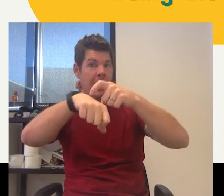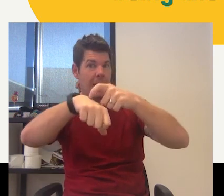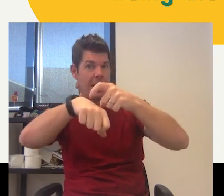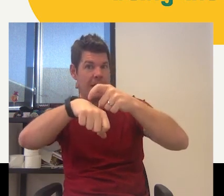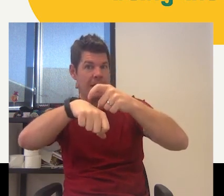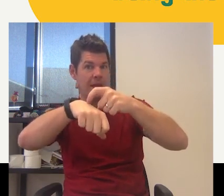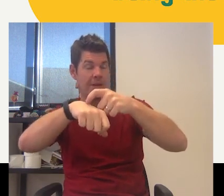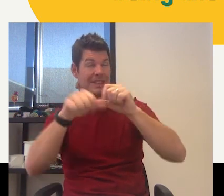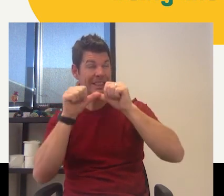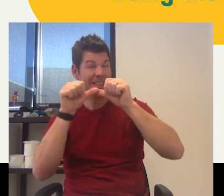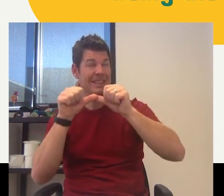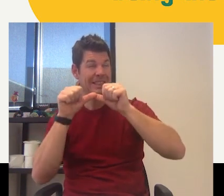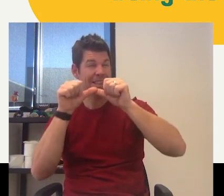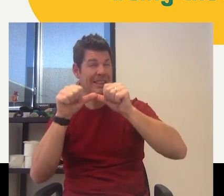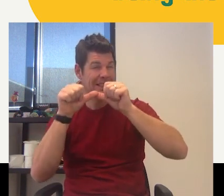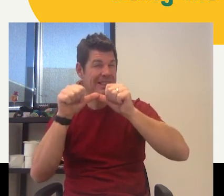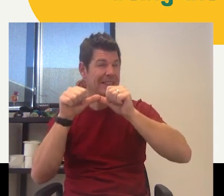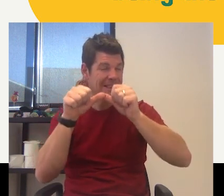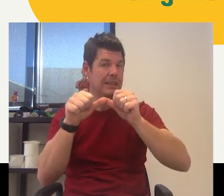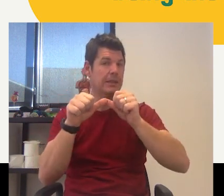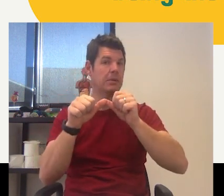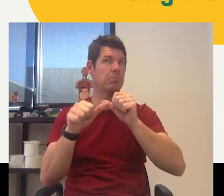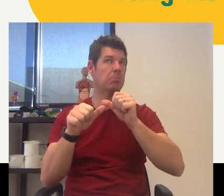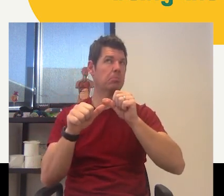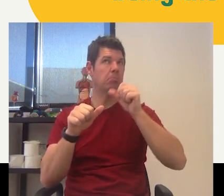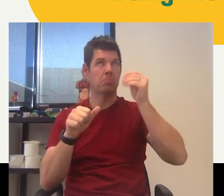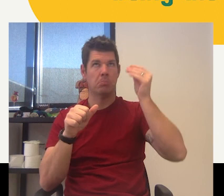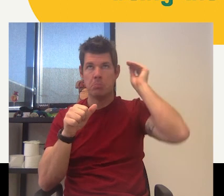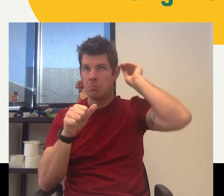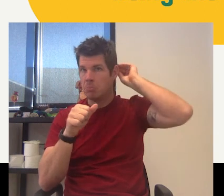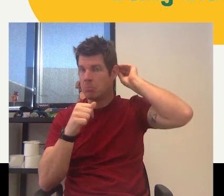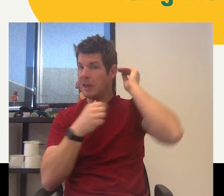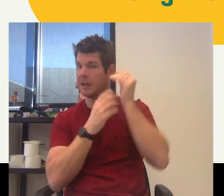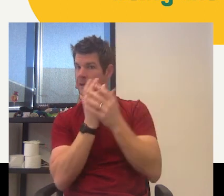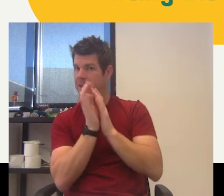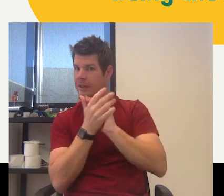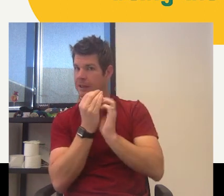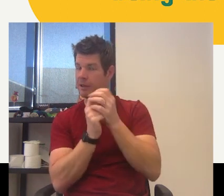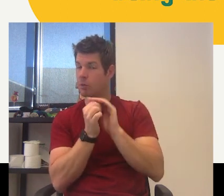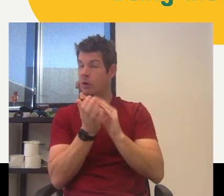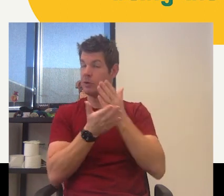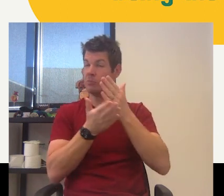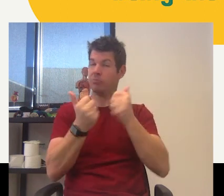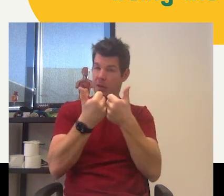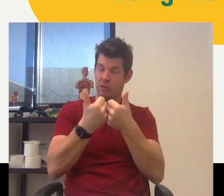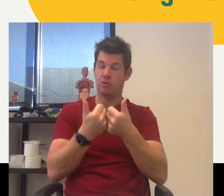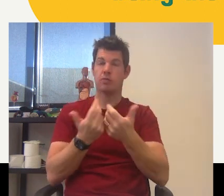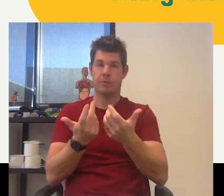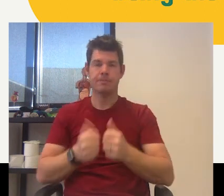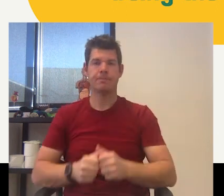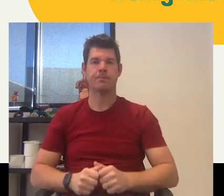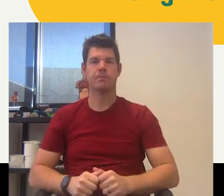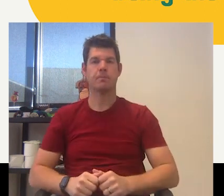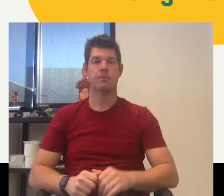time that things are going to take, okay? So that's if you're kind of casting out a little bit